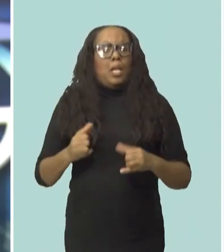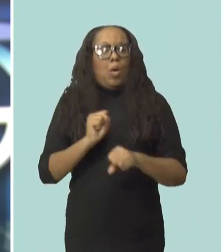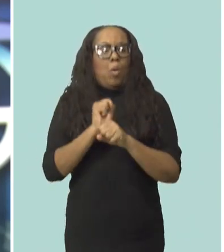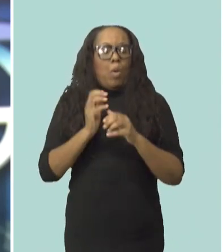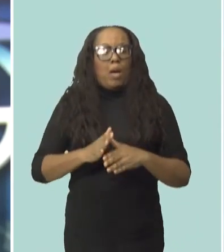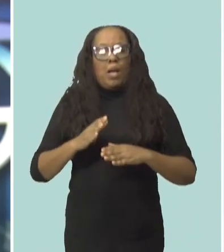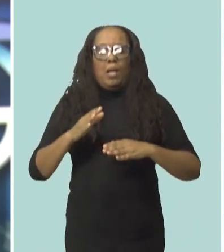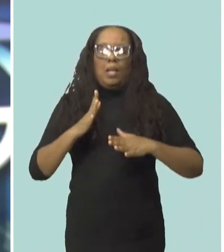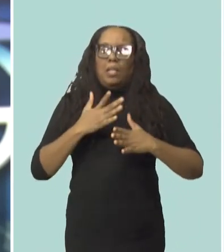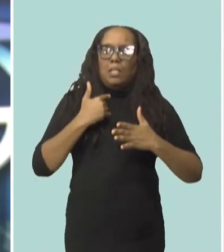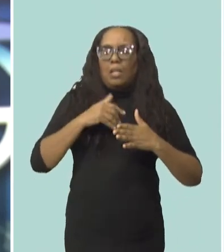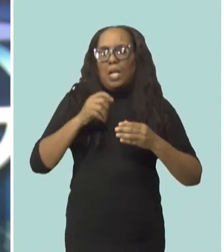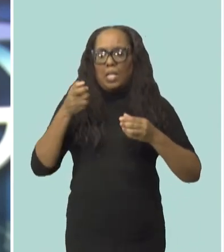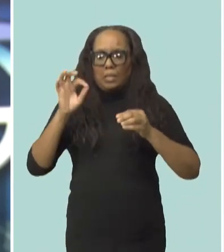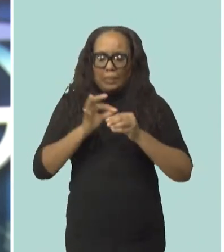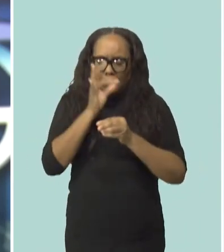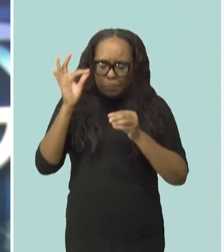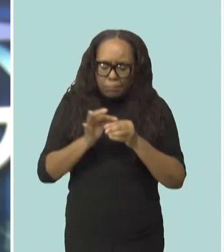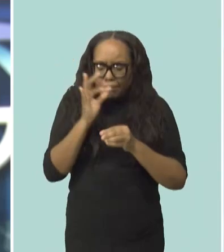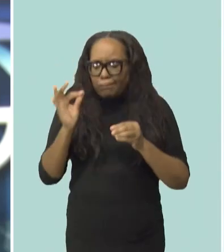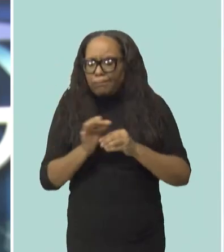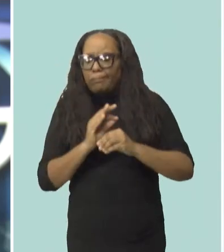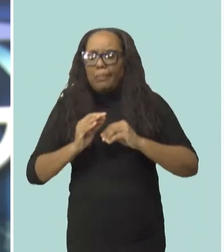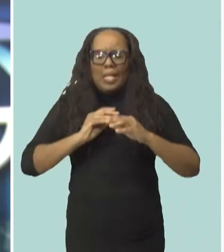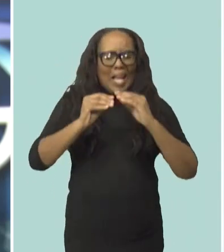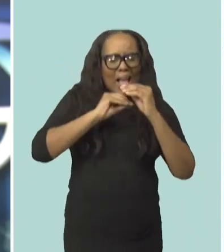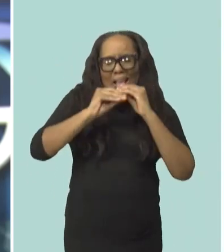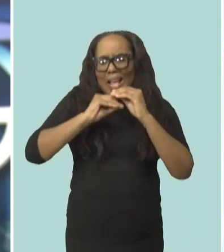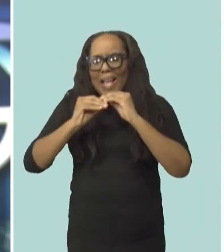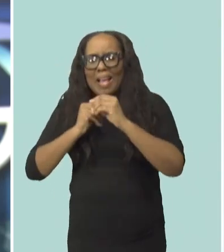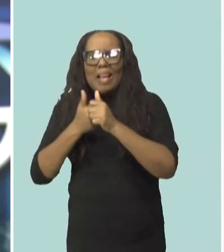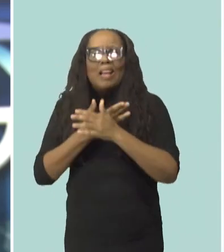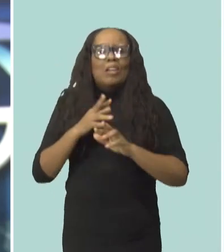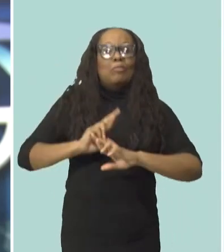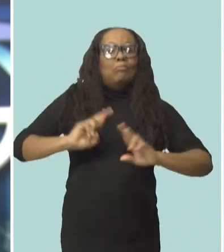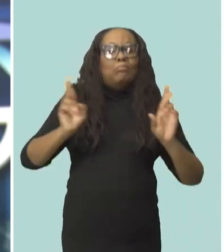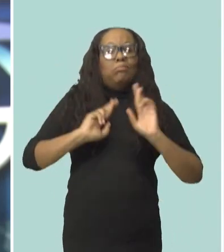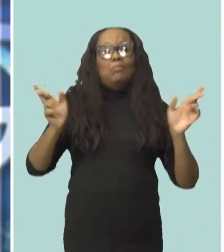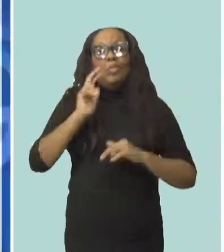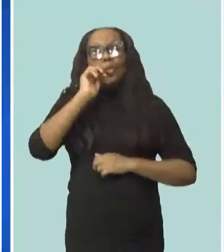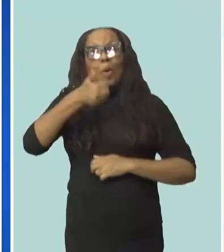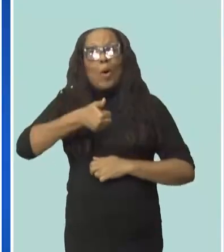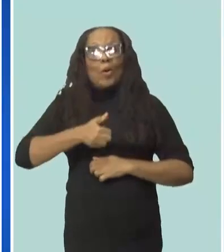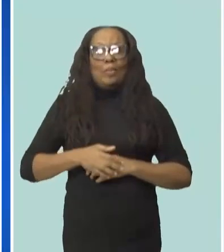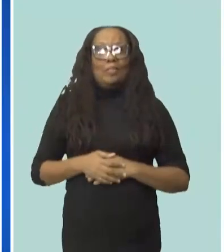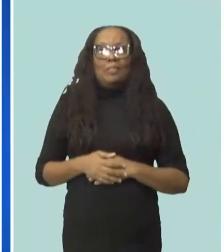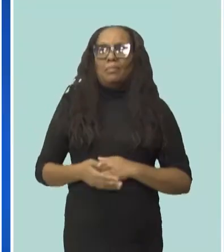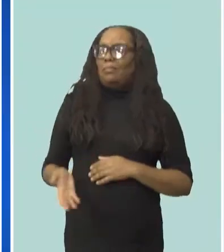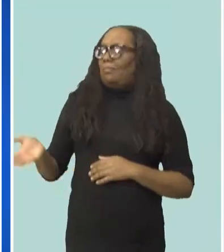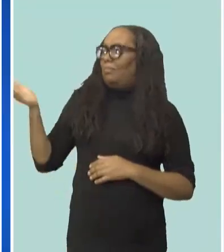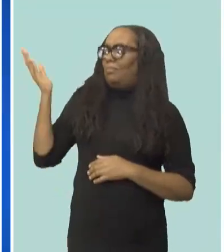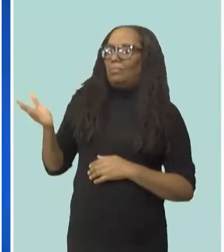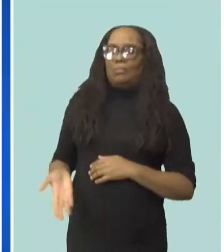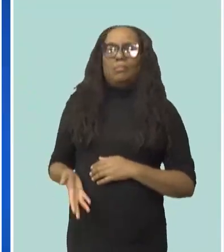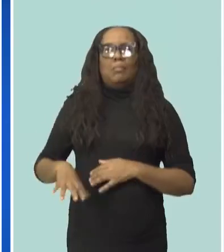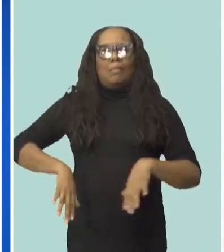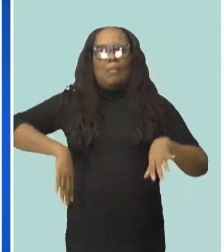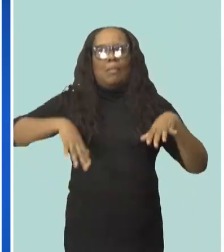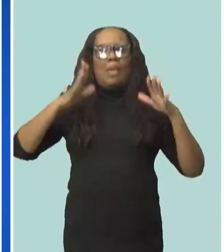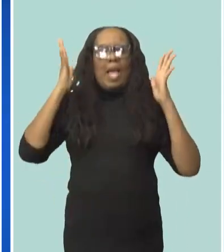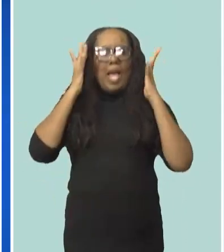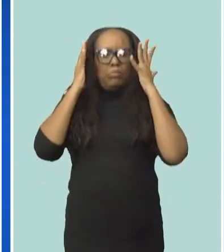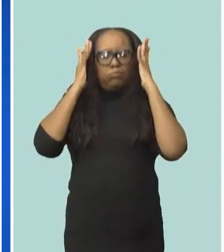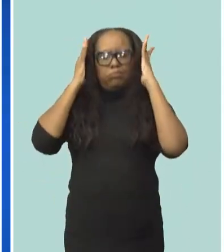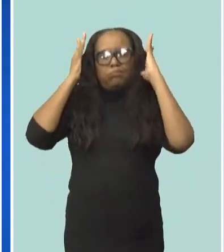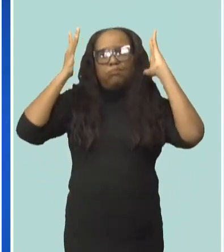putting logistics in place for the jump up. Anesta Henry has that report. Beads being added to headpieces,